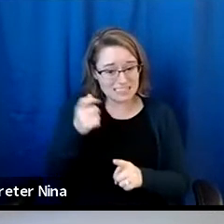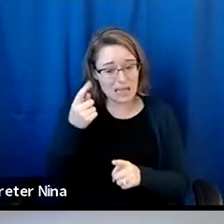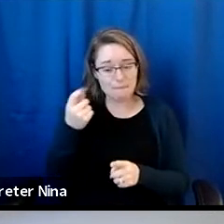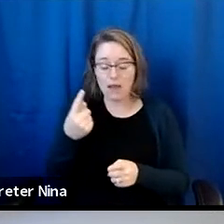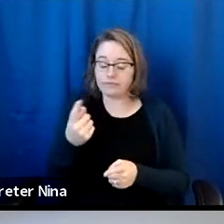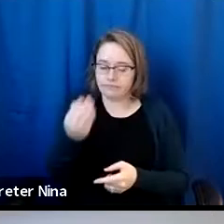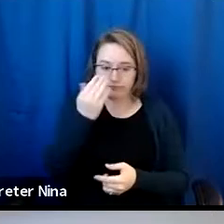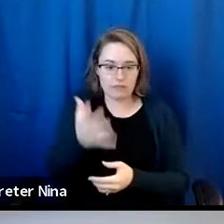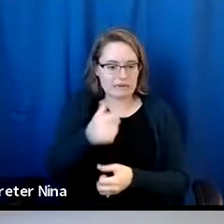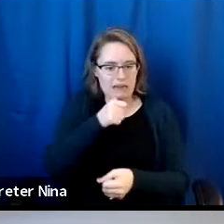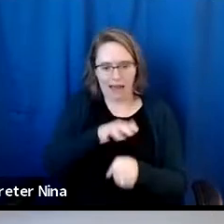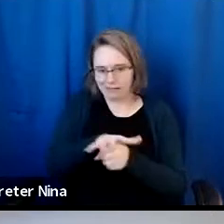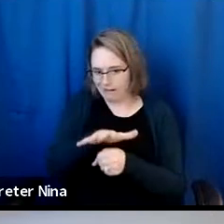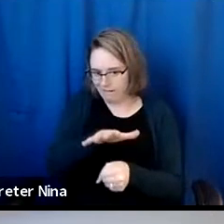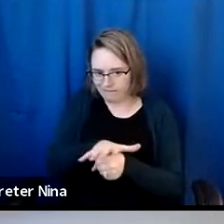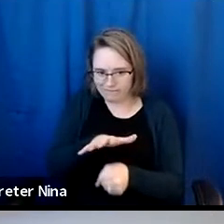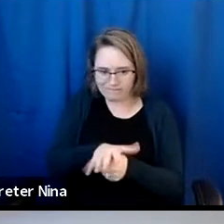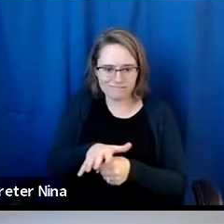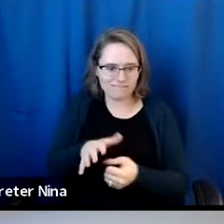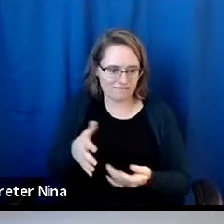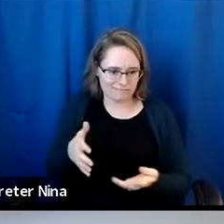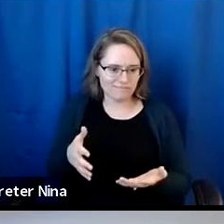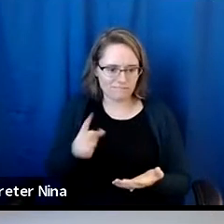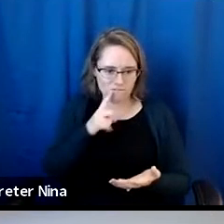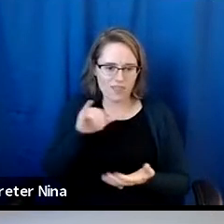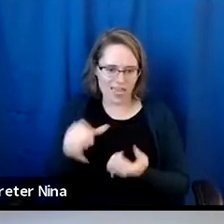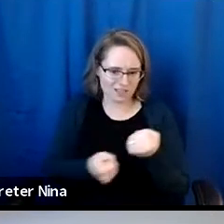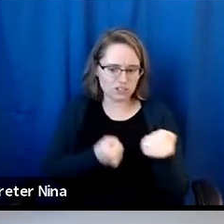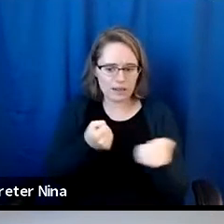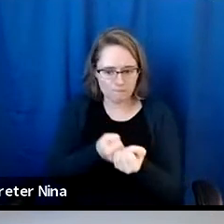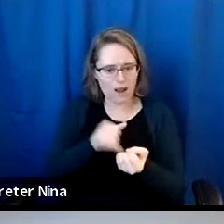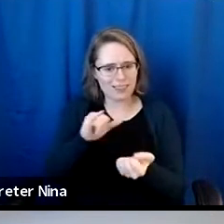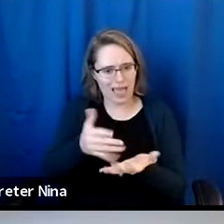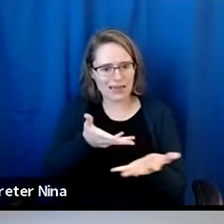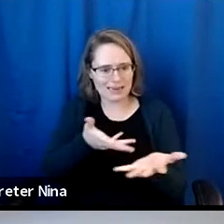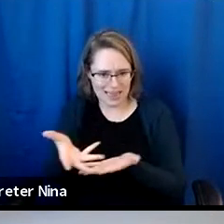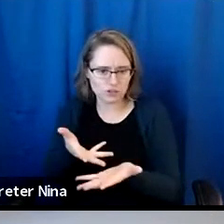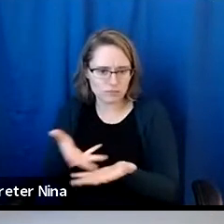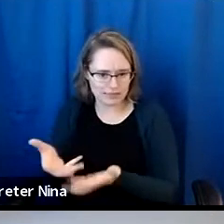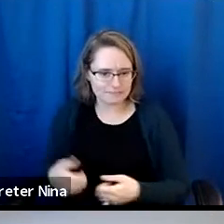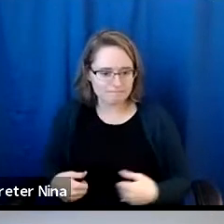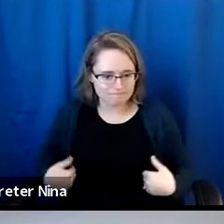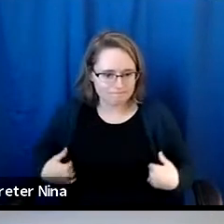enough spaces for that kind of support and engagement to happen.